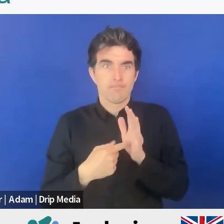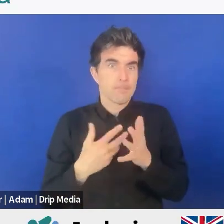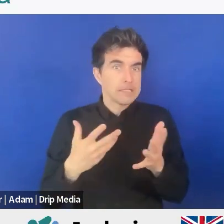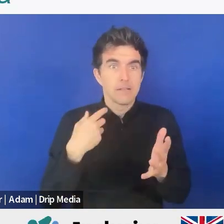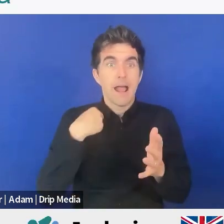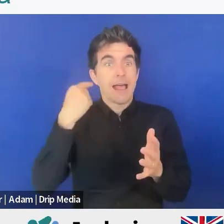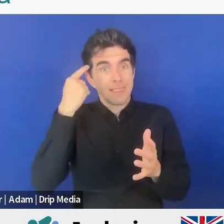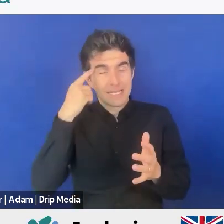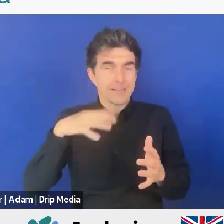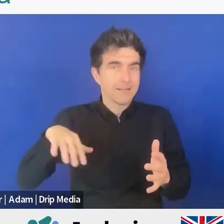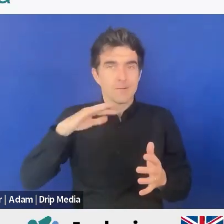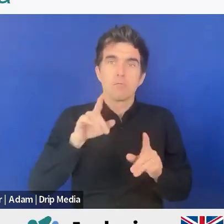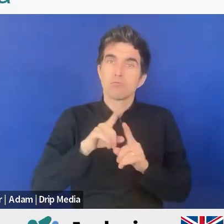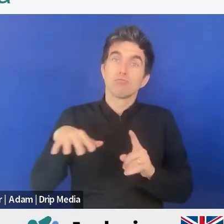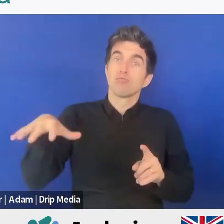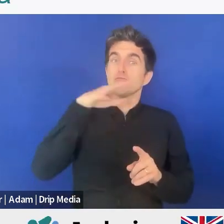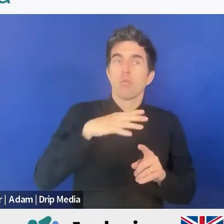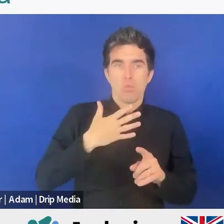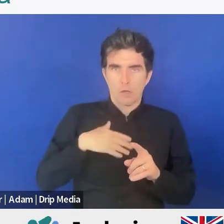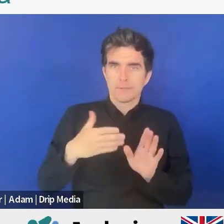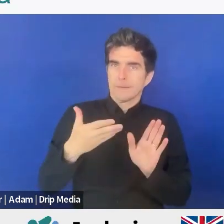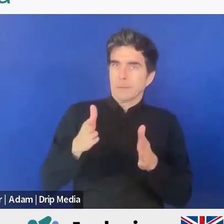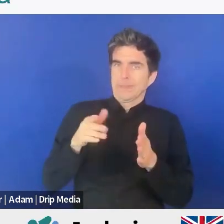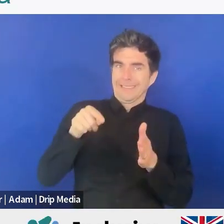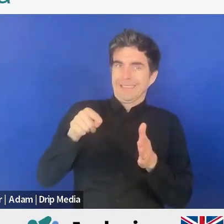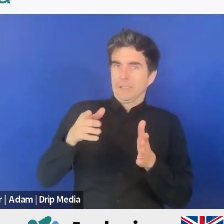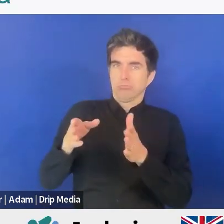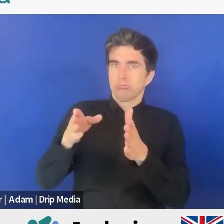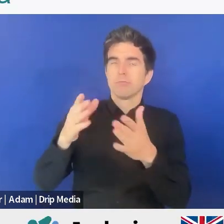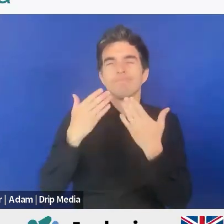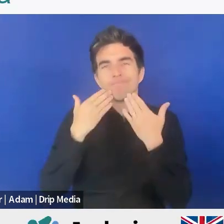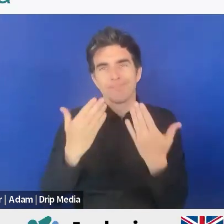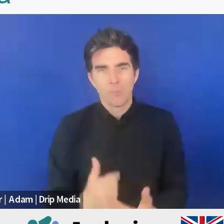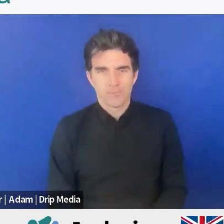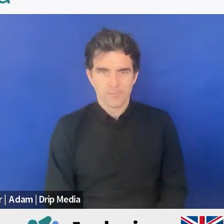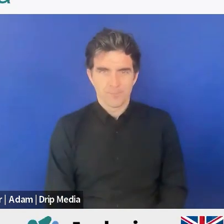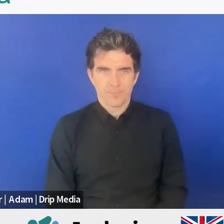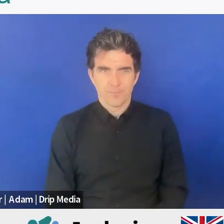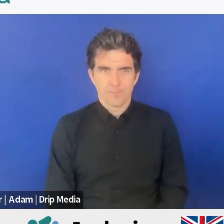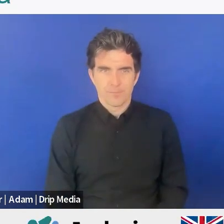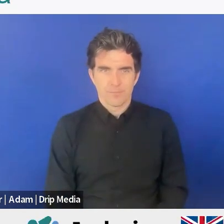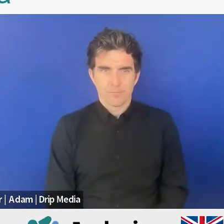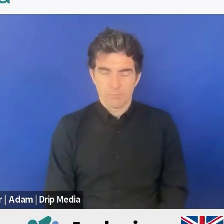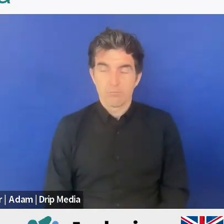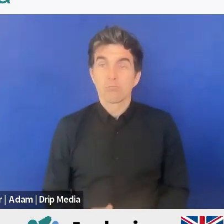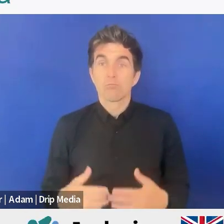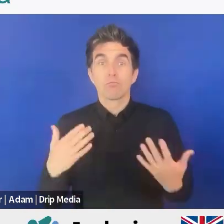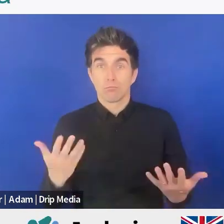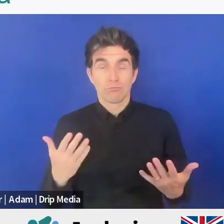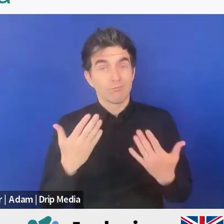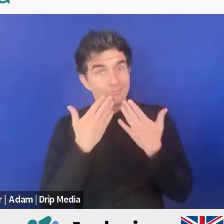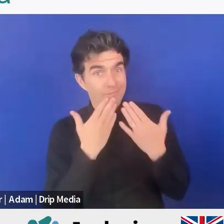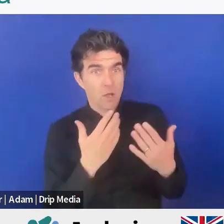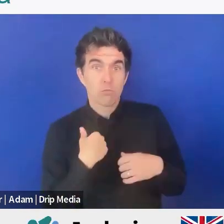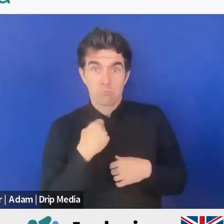And maybe I would ask you to stay and just reflect on perhaps how